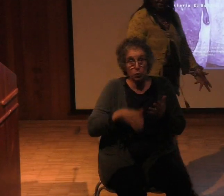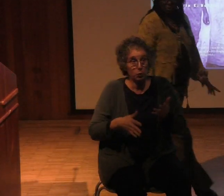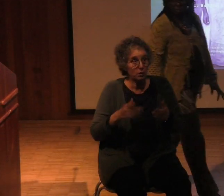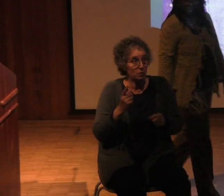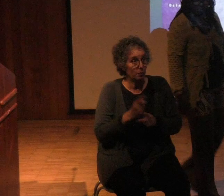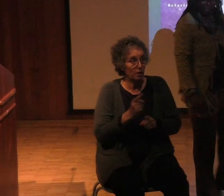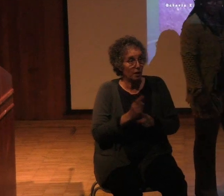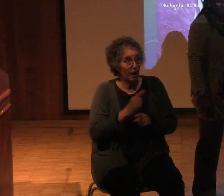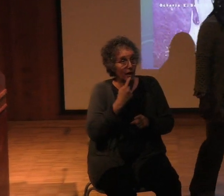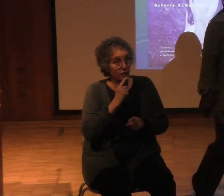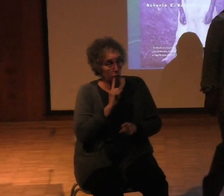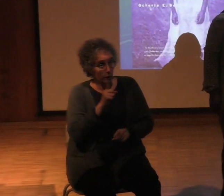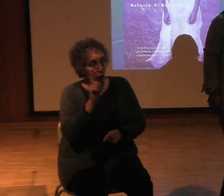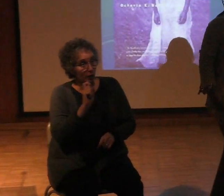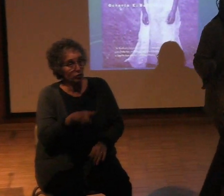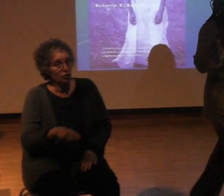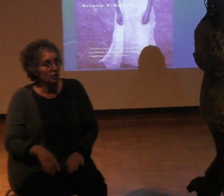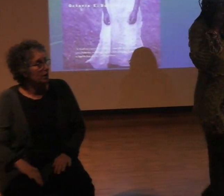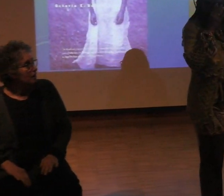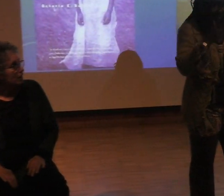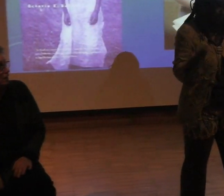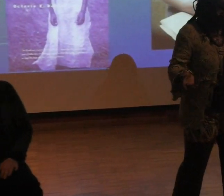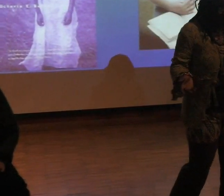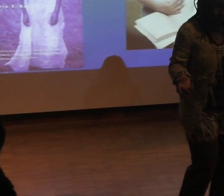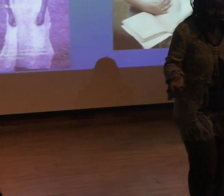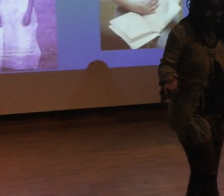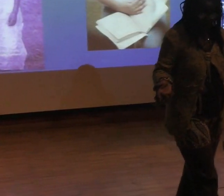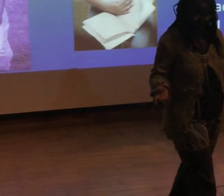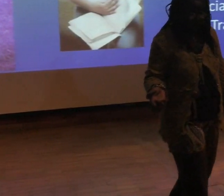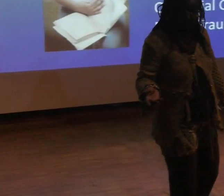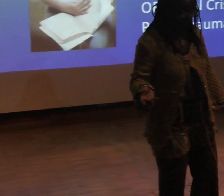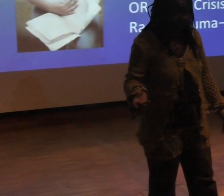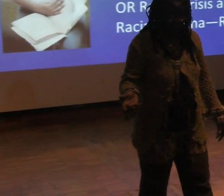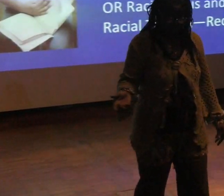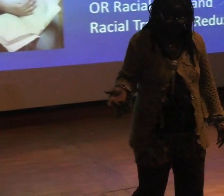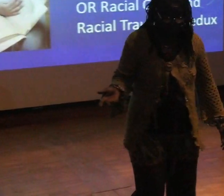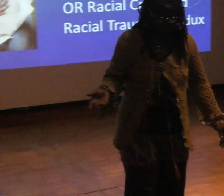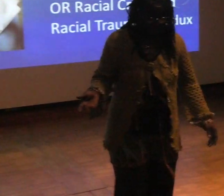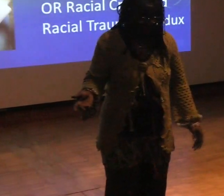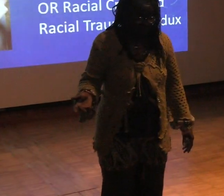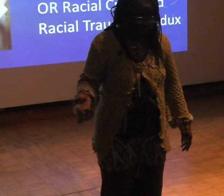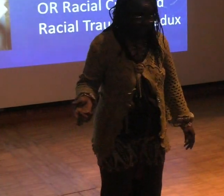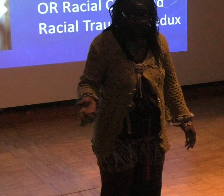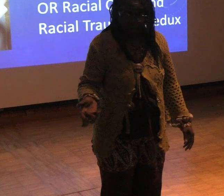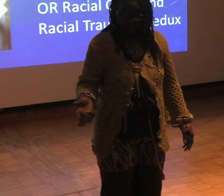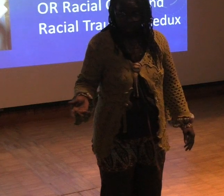That's actually a real question. That's a for real question. What are you going to do?